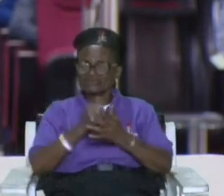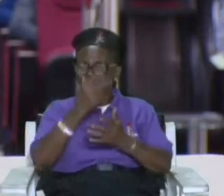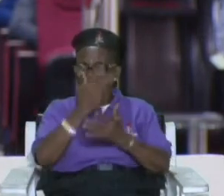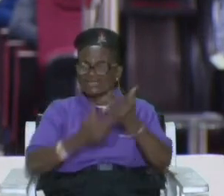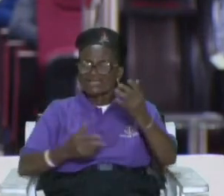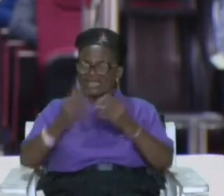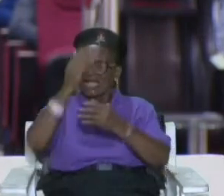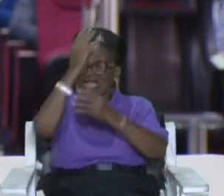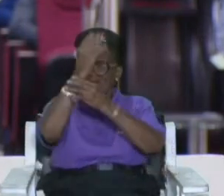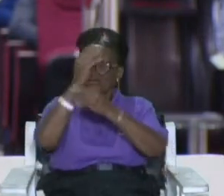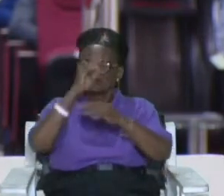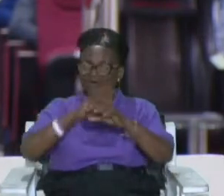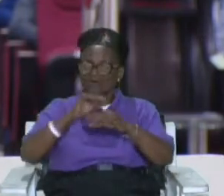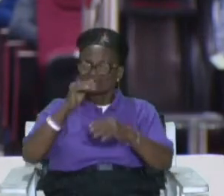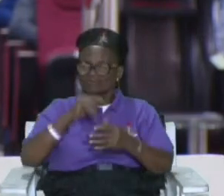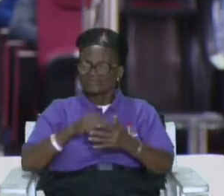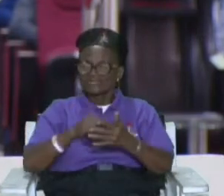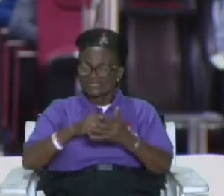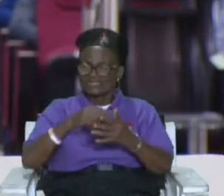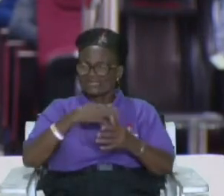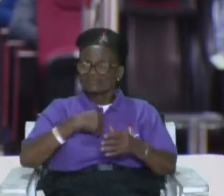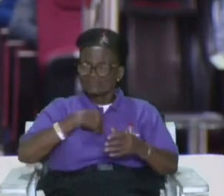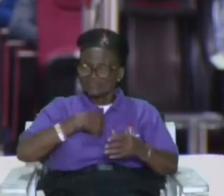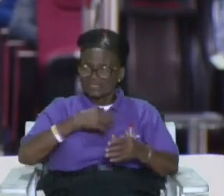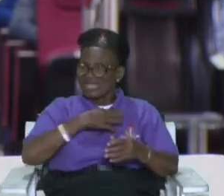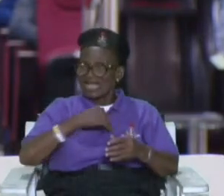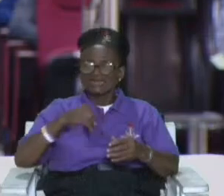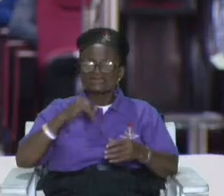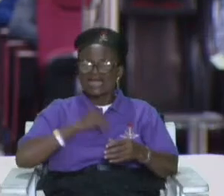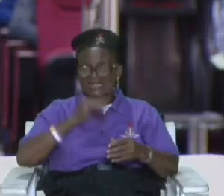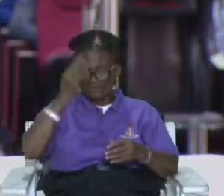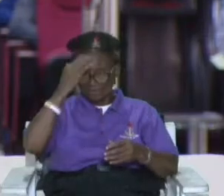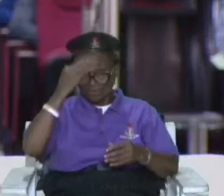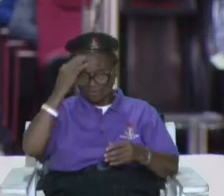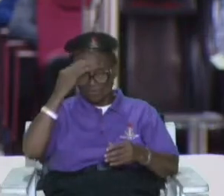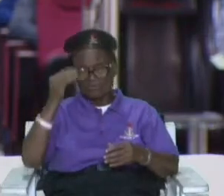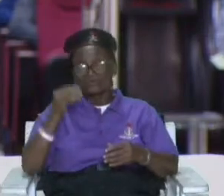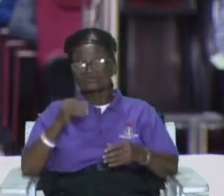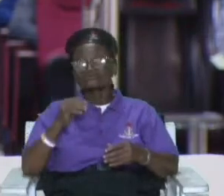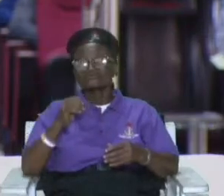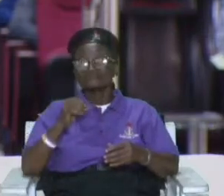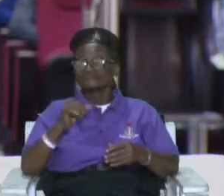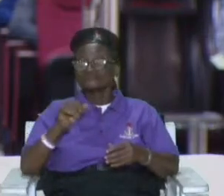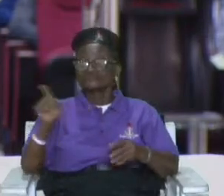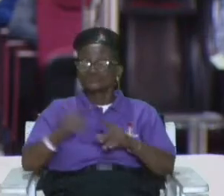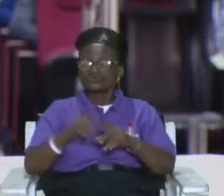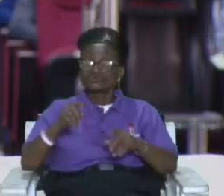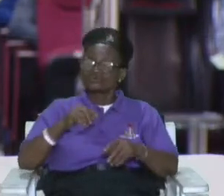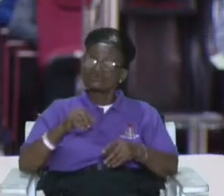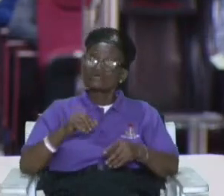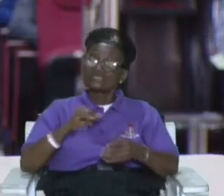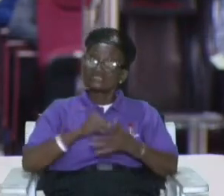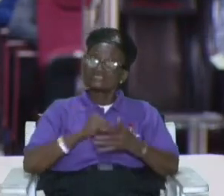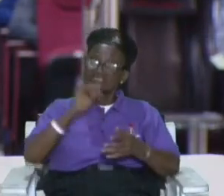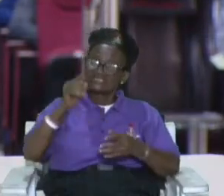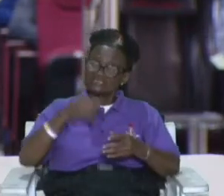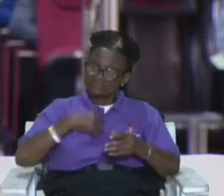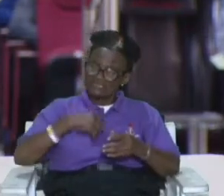be. I am the one who is sick now. So I laid my hand on my own